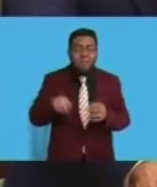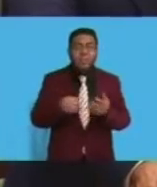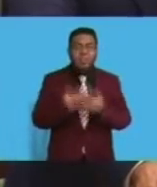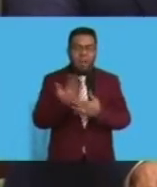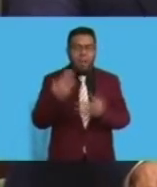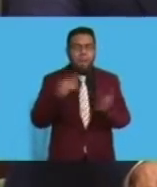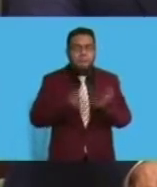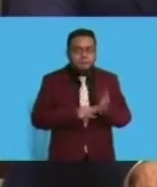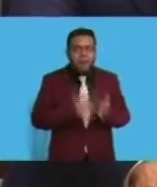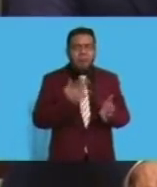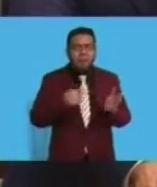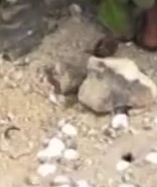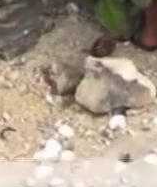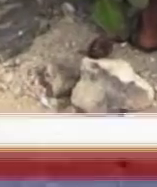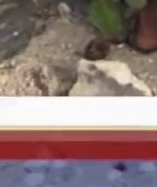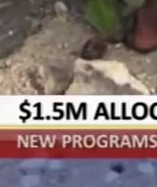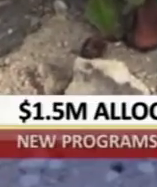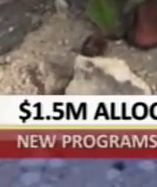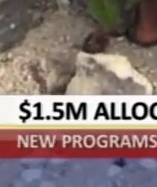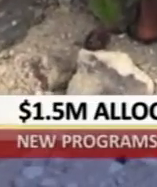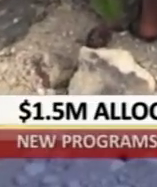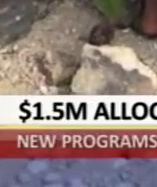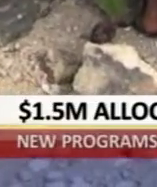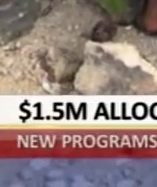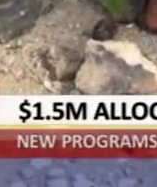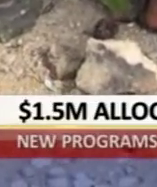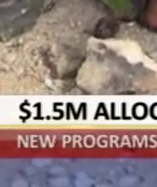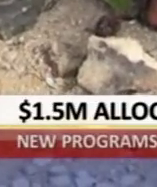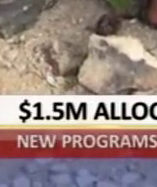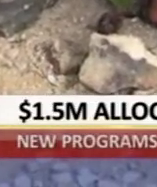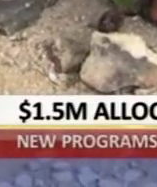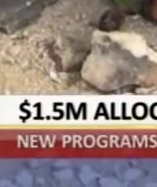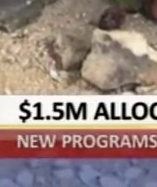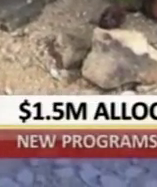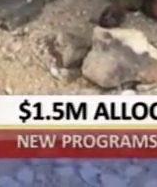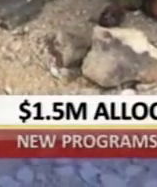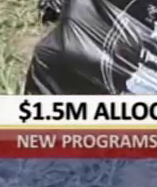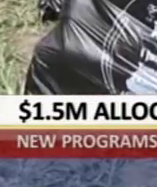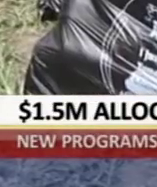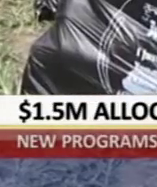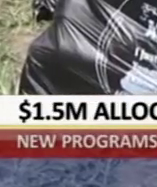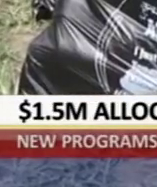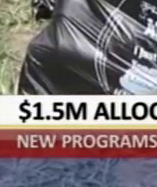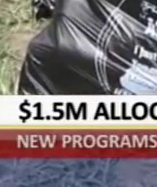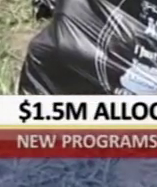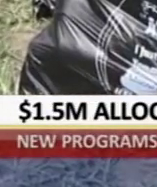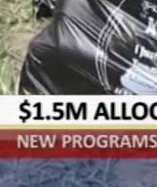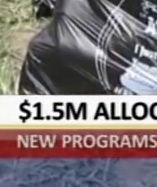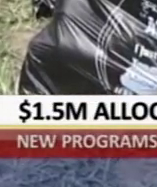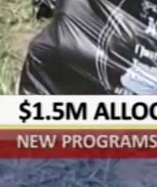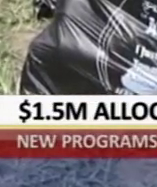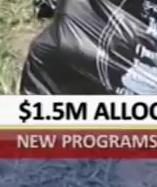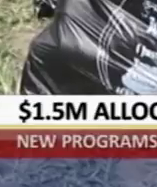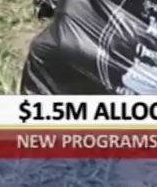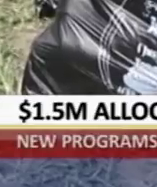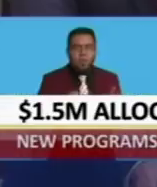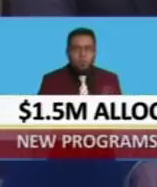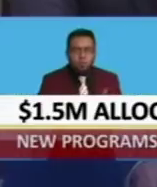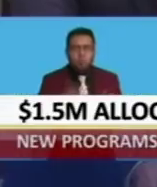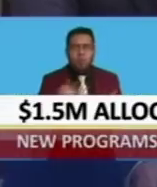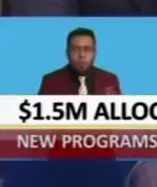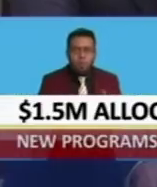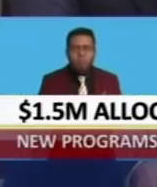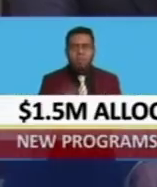from Monday through Friday, first starting in Nasinu. New programs will also be introduced to cater for compost bins in an effort to